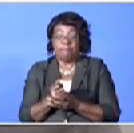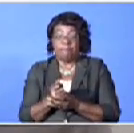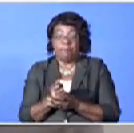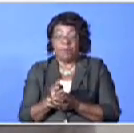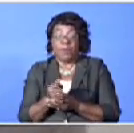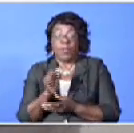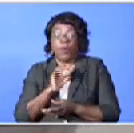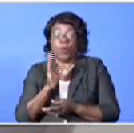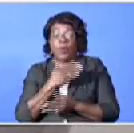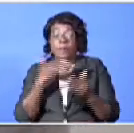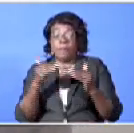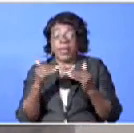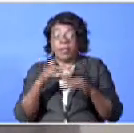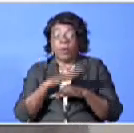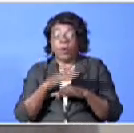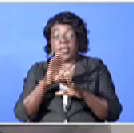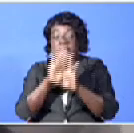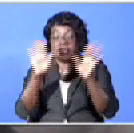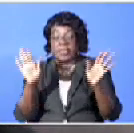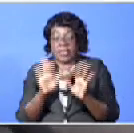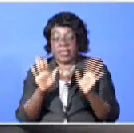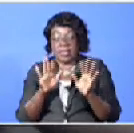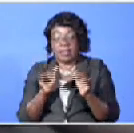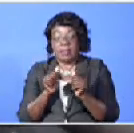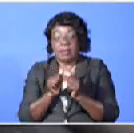We've met on Sunday. I met with some